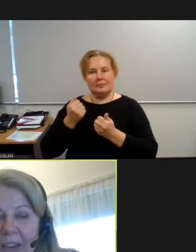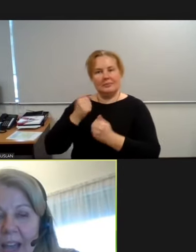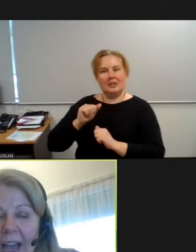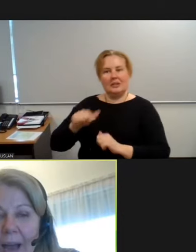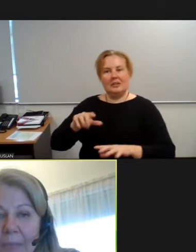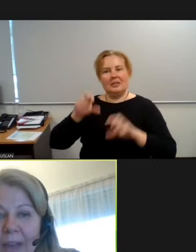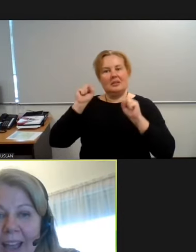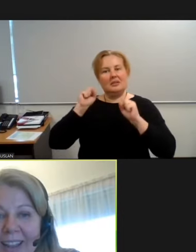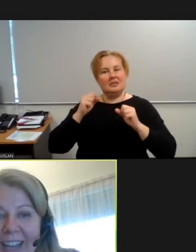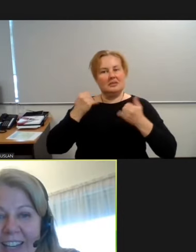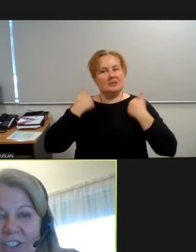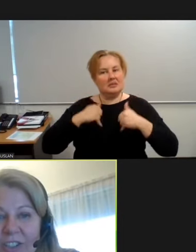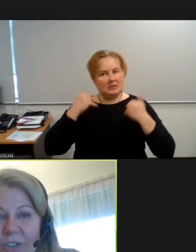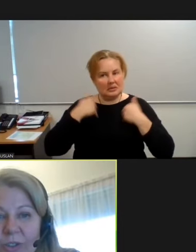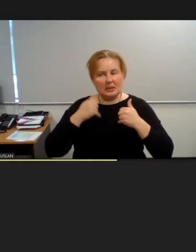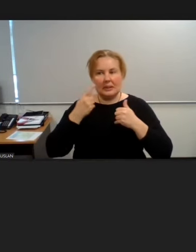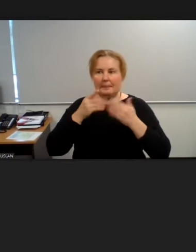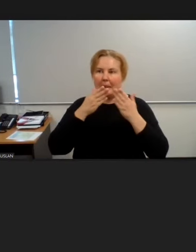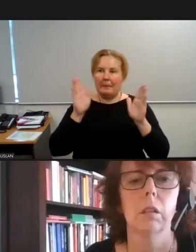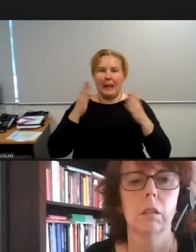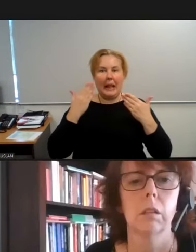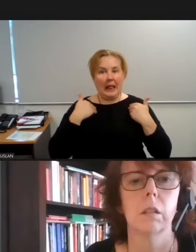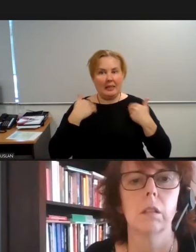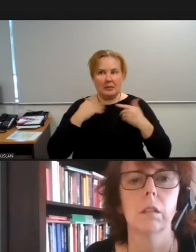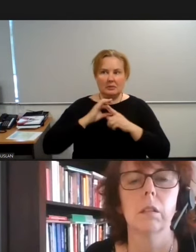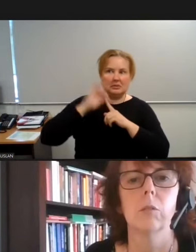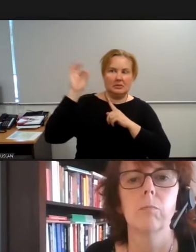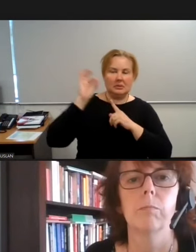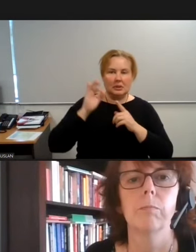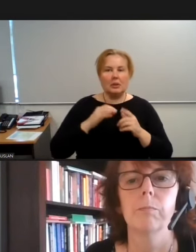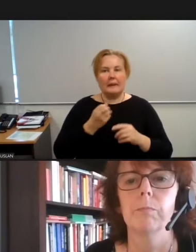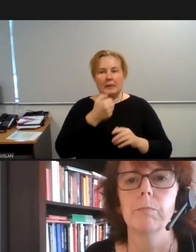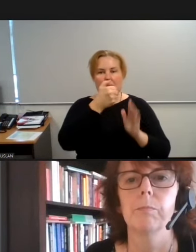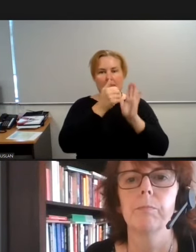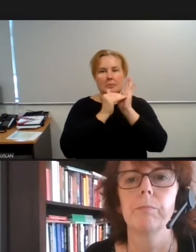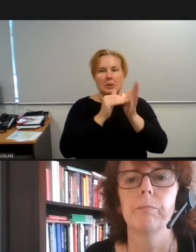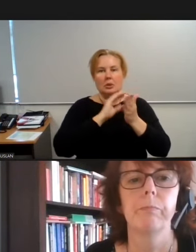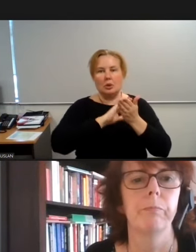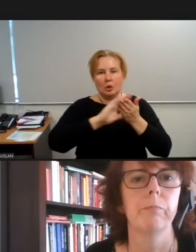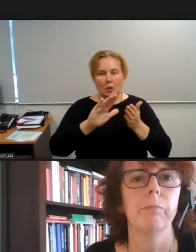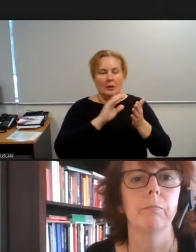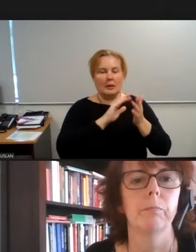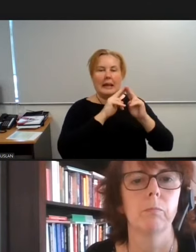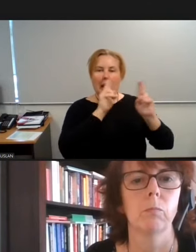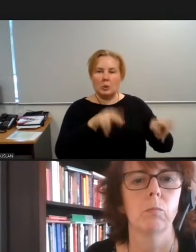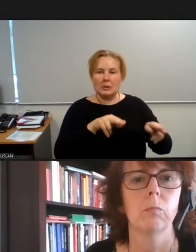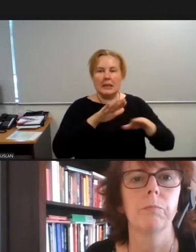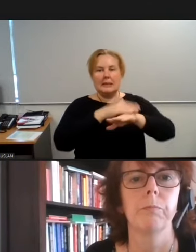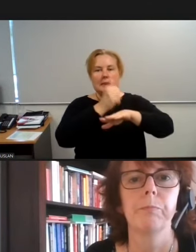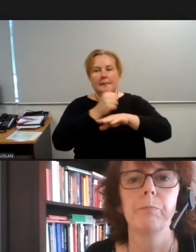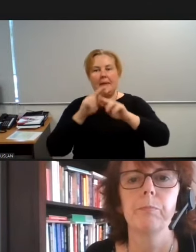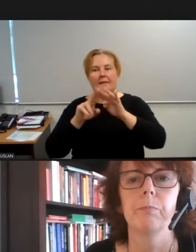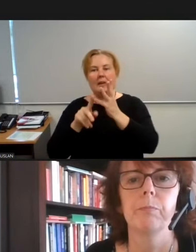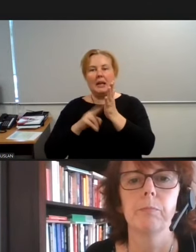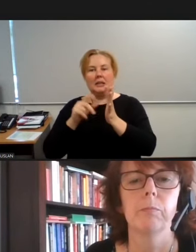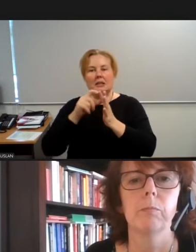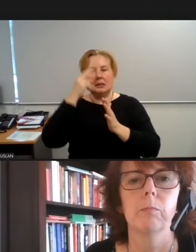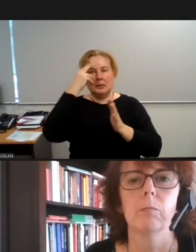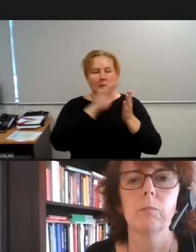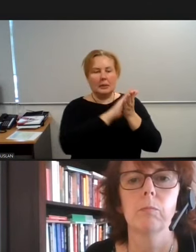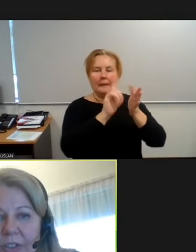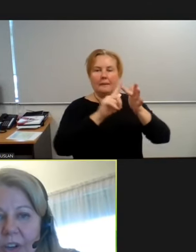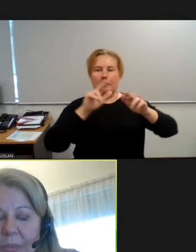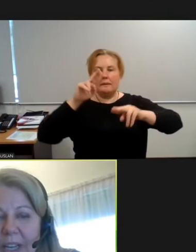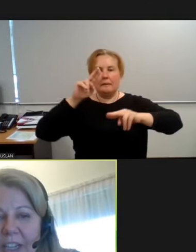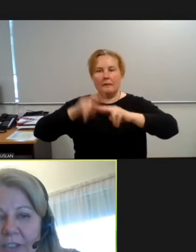million allocation to the Housing Establishment Fund. We know it as HEF. And HEF is an existing program that's used